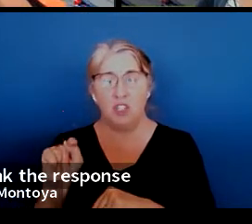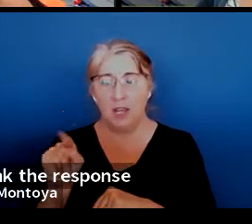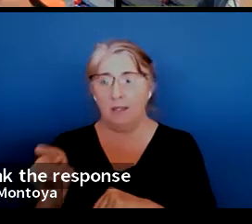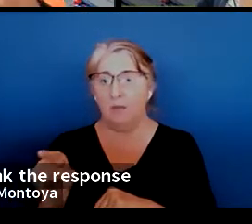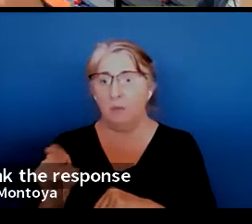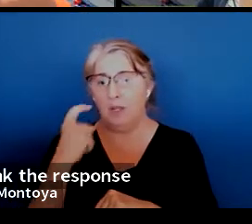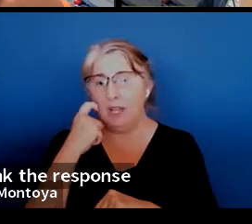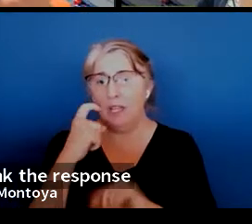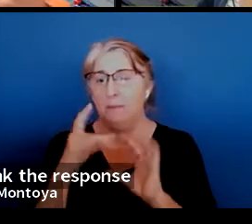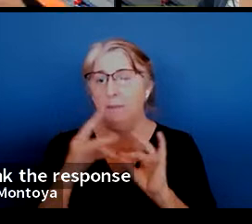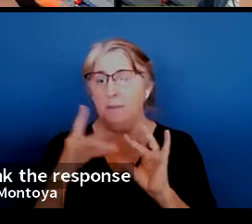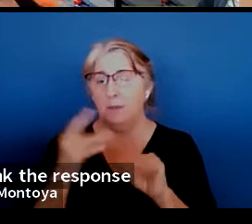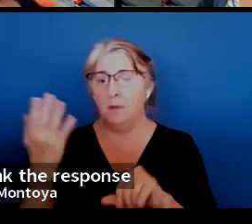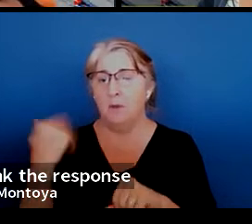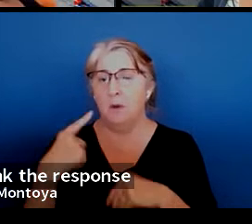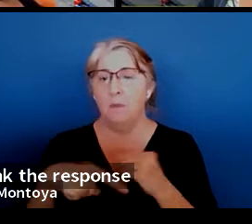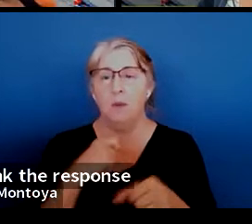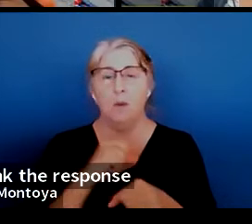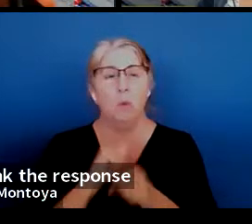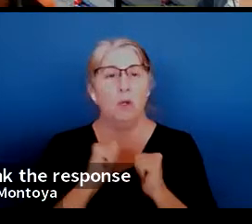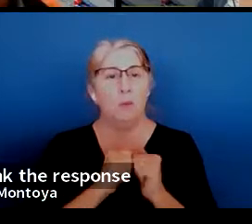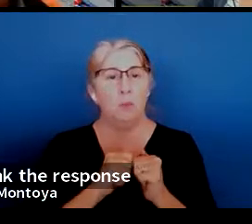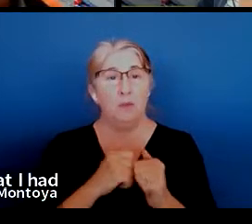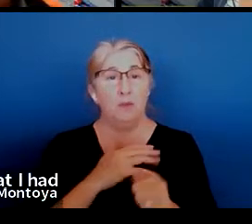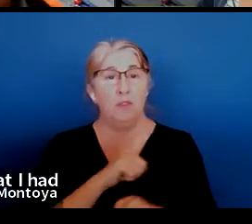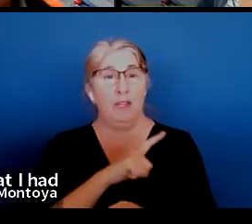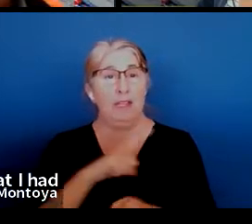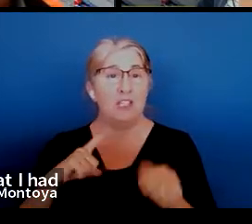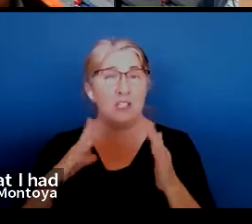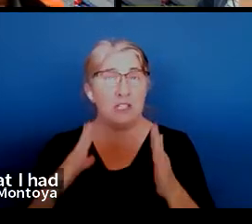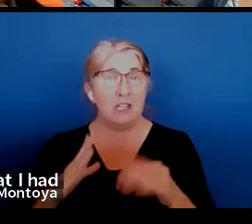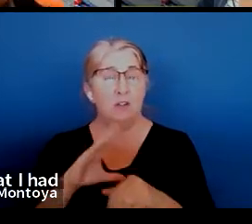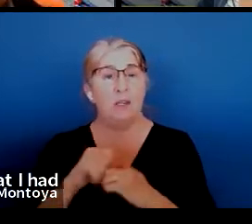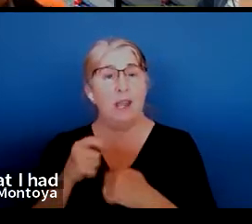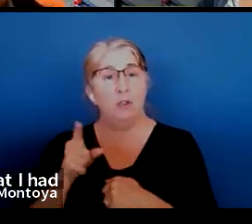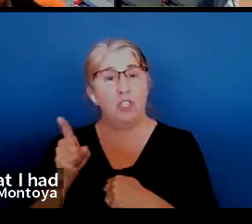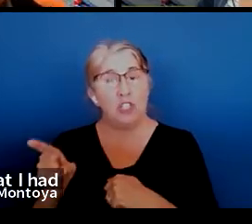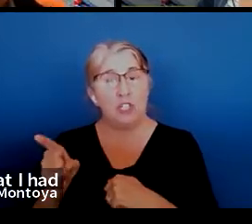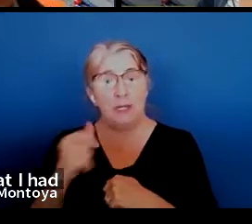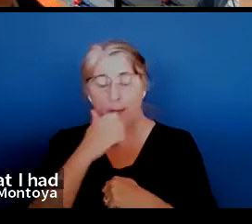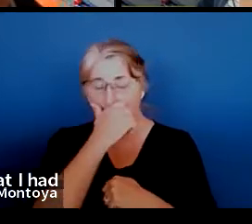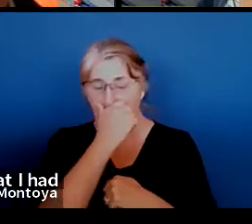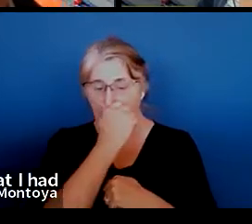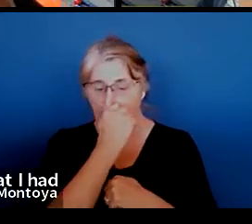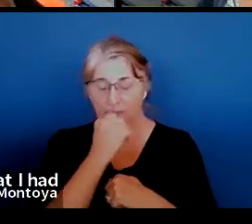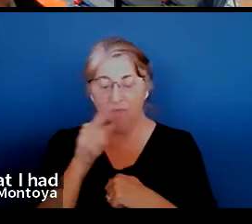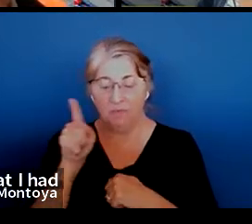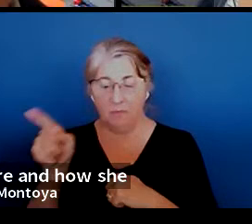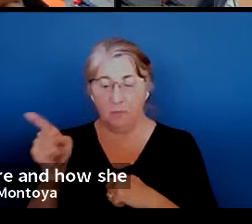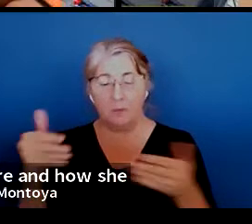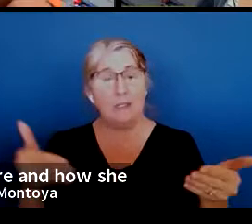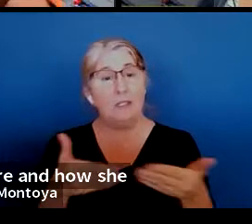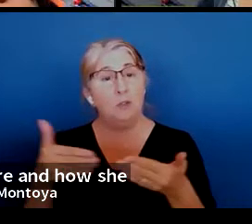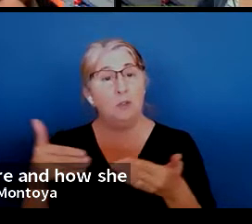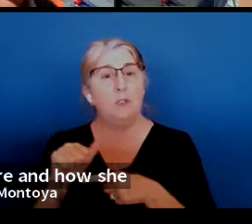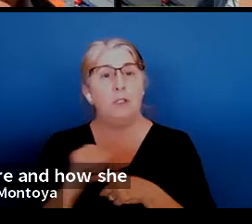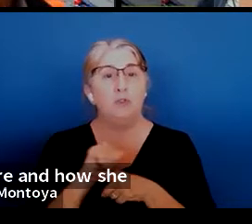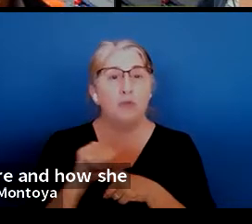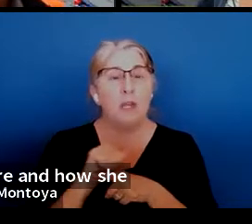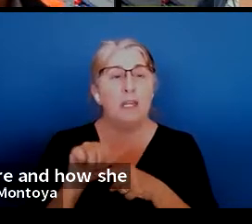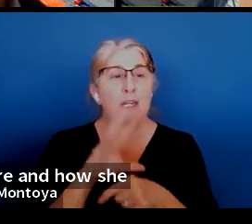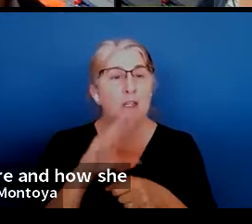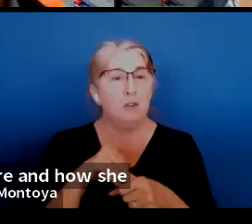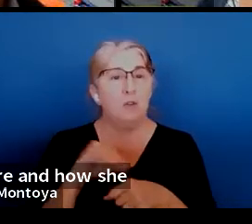said about working with my legislator and how she was introducing training into